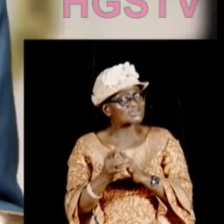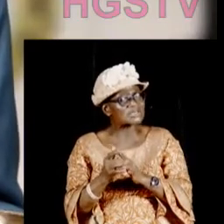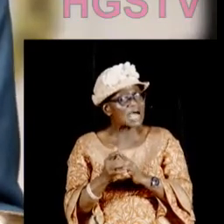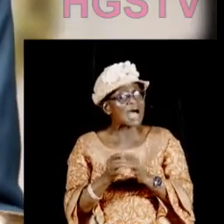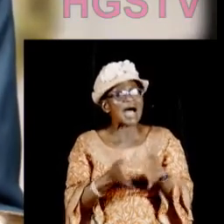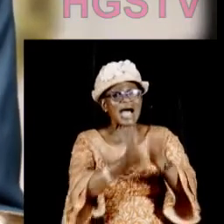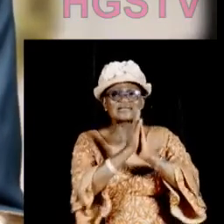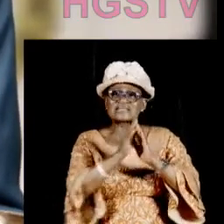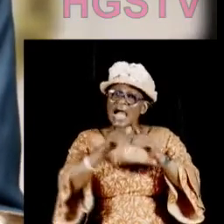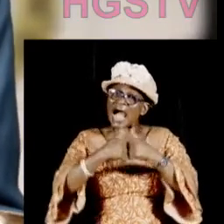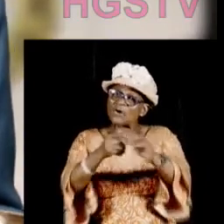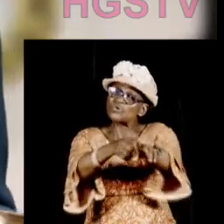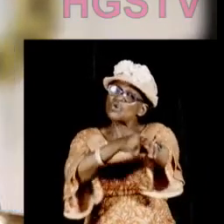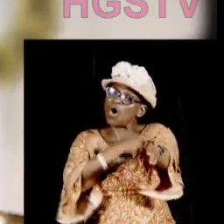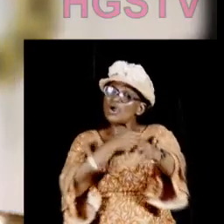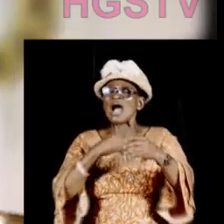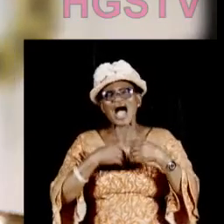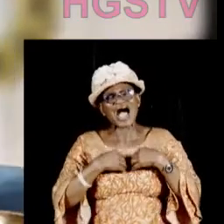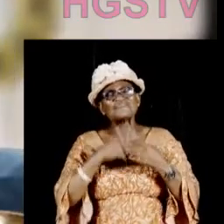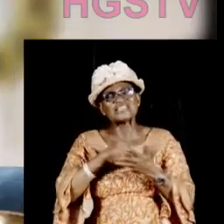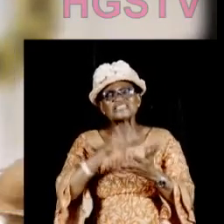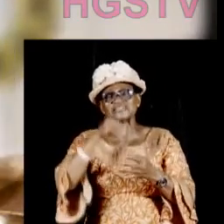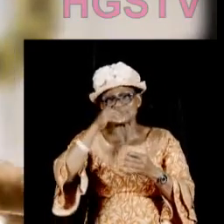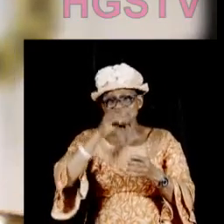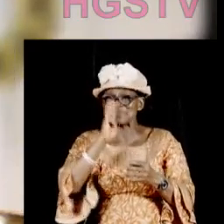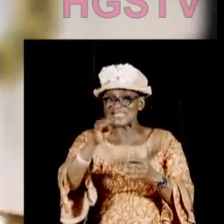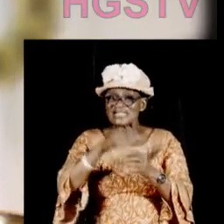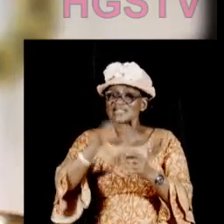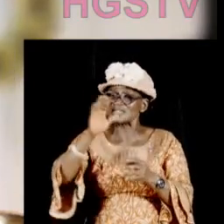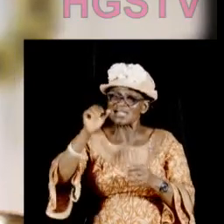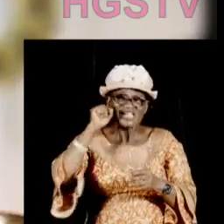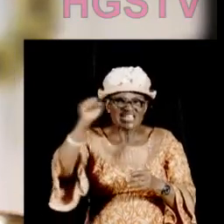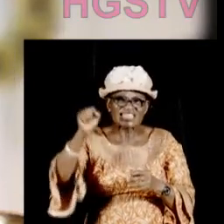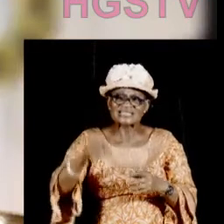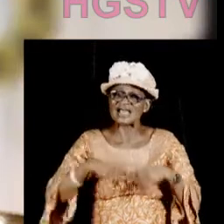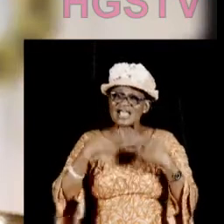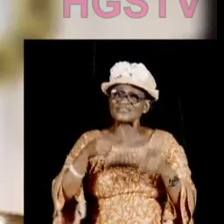has this been in his life? He said, from childhood.